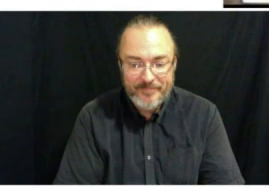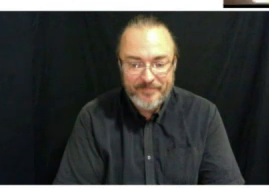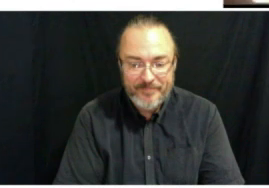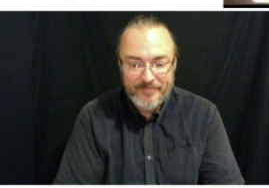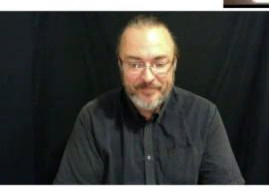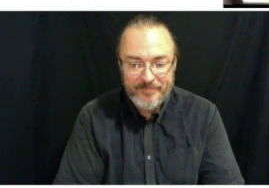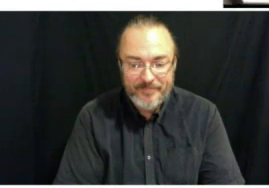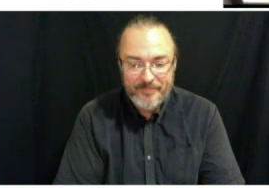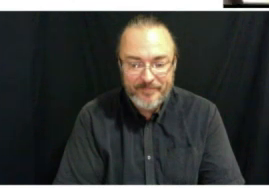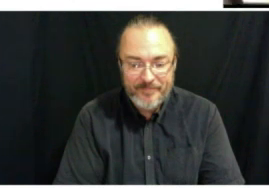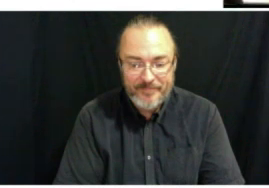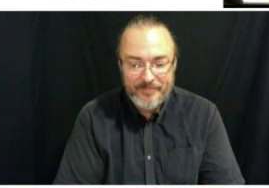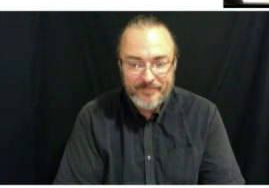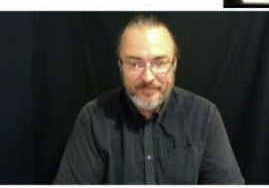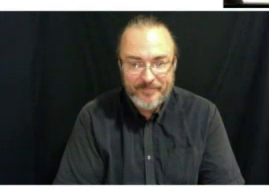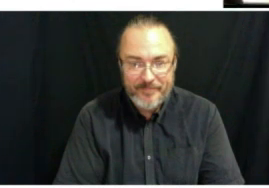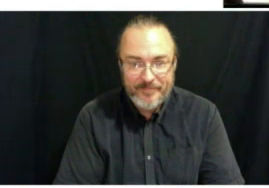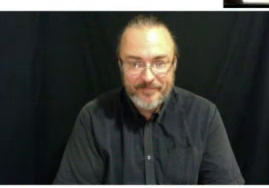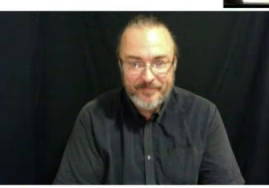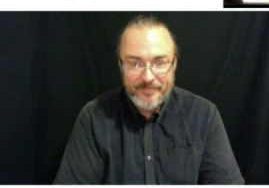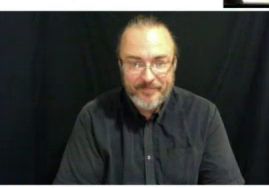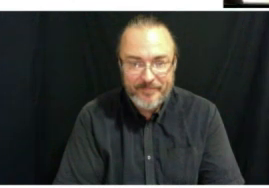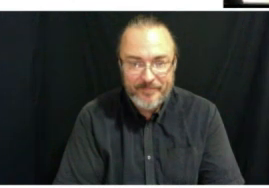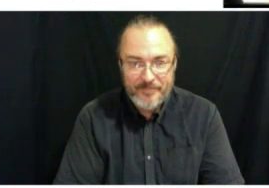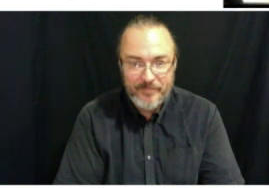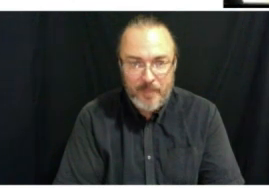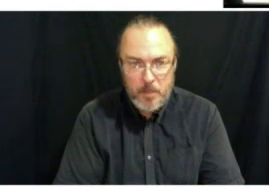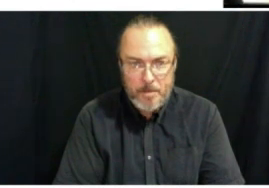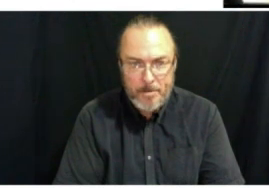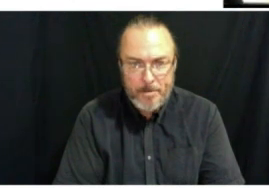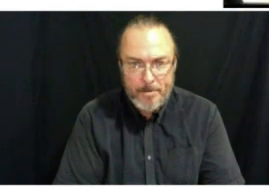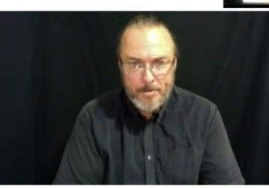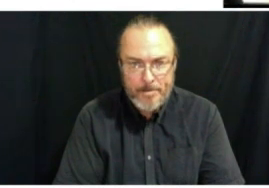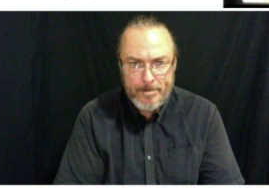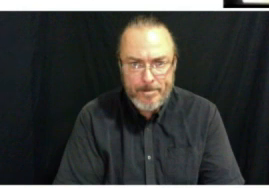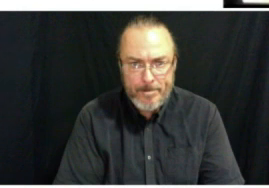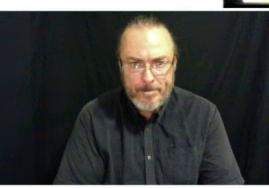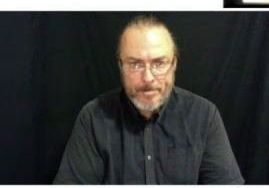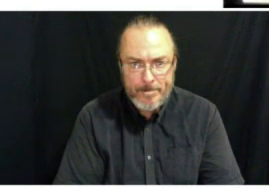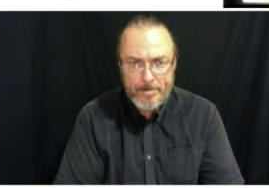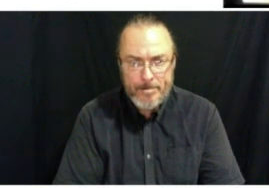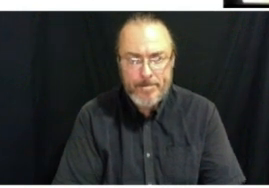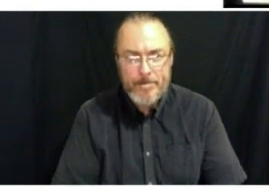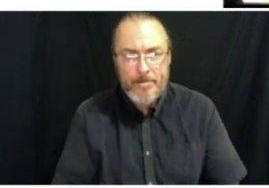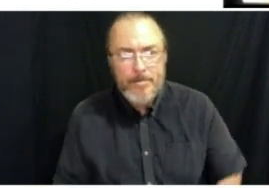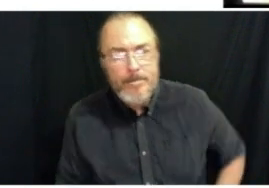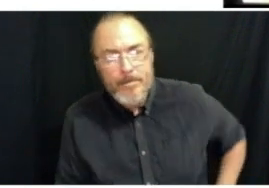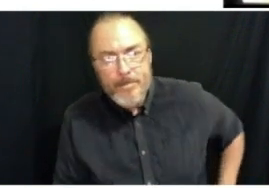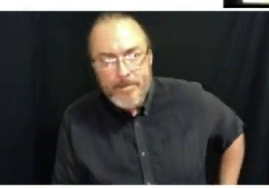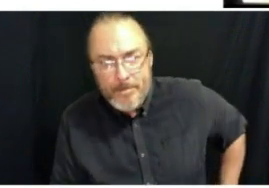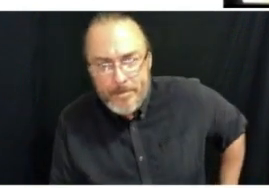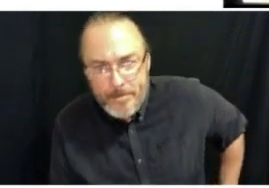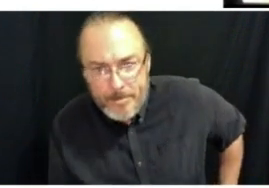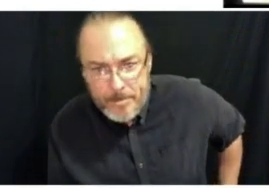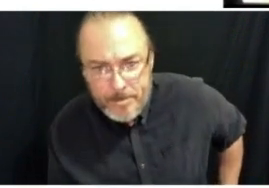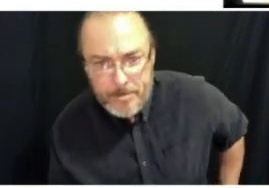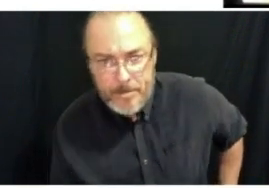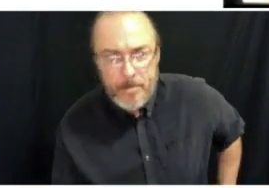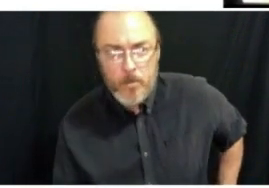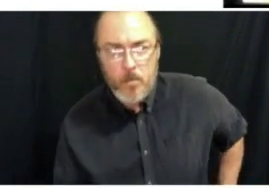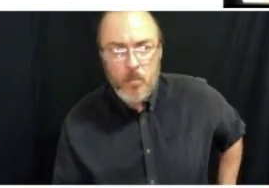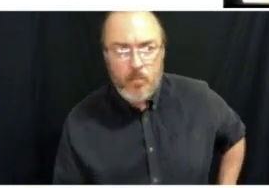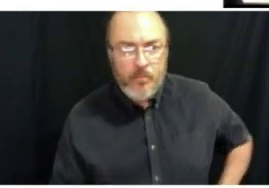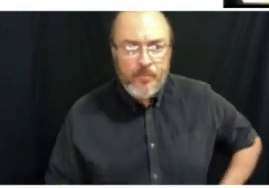really for all of the students that they can all benefit from. And lastly, it's really critical for the governments to continue